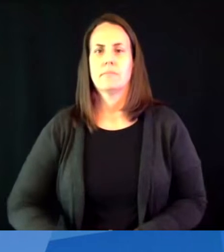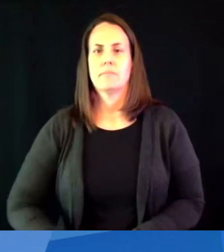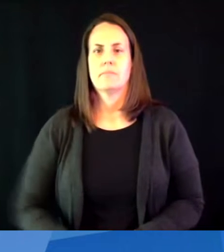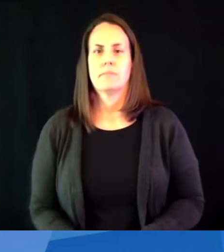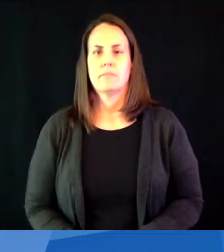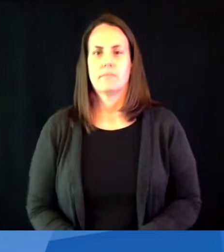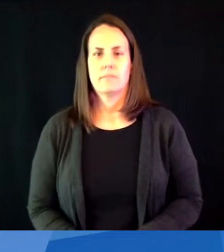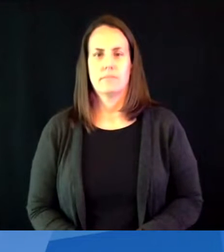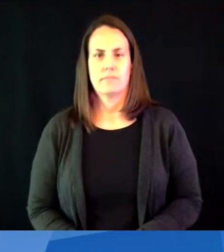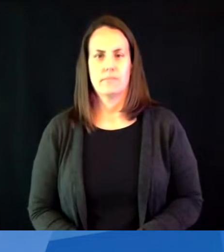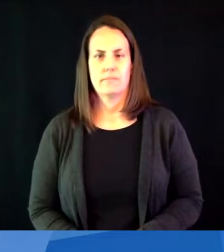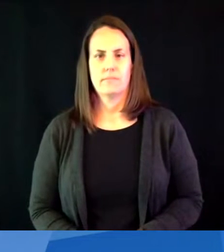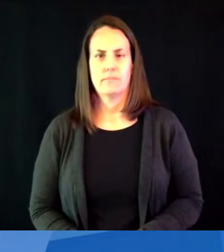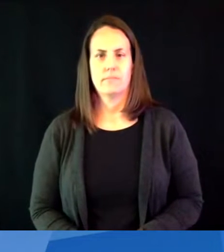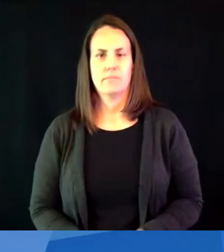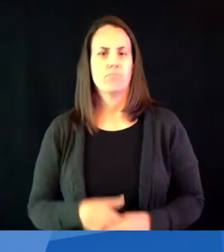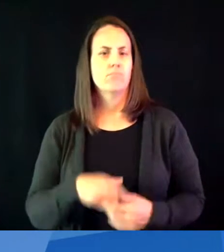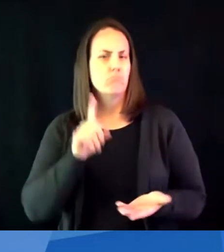are you expecting tomorrow?